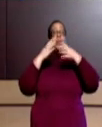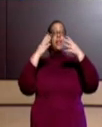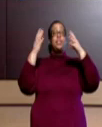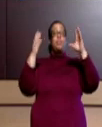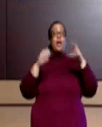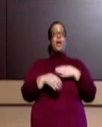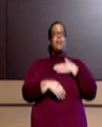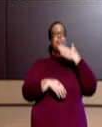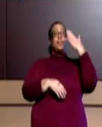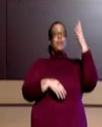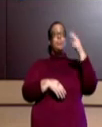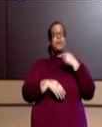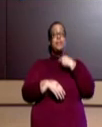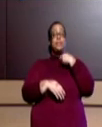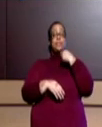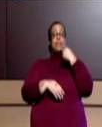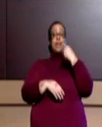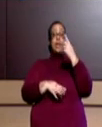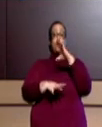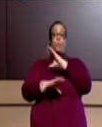him. Say, whoa.